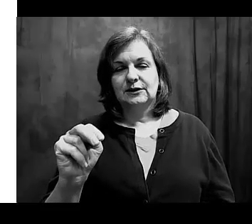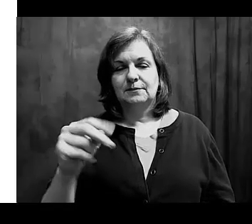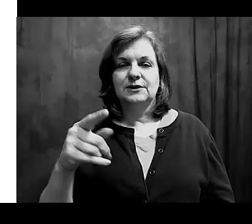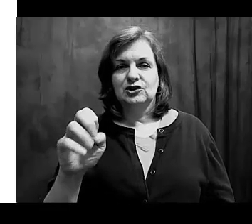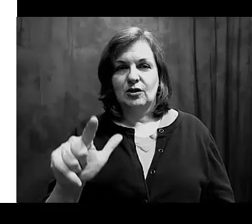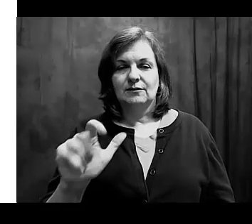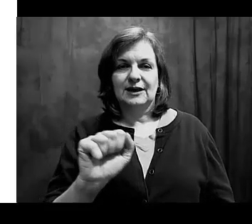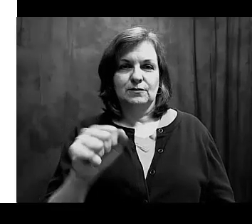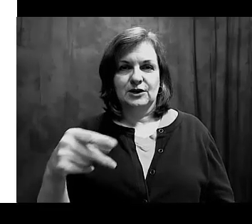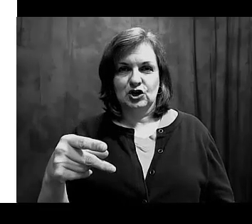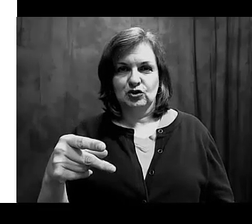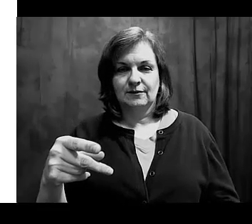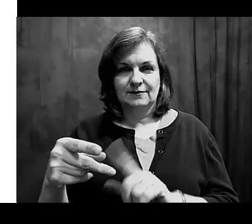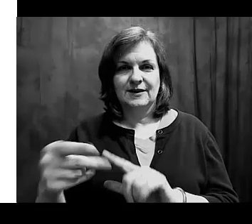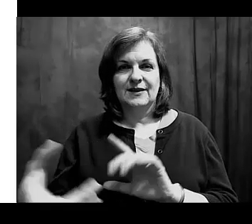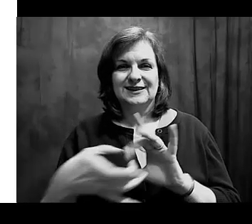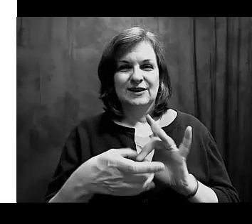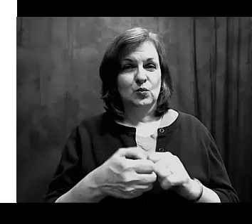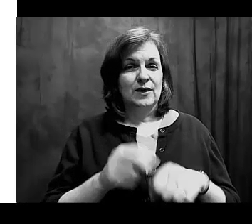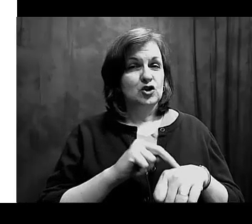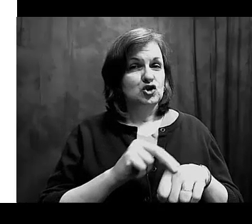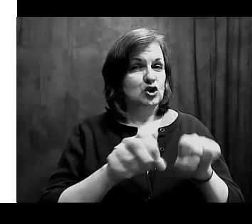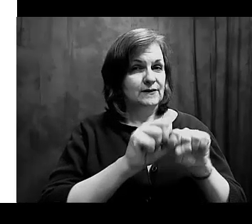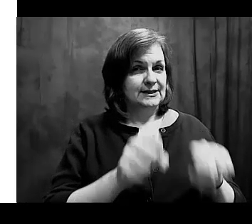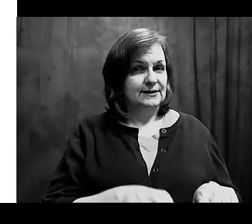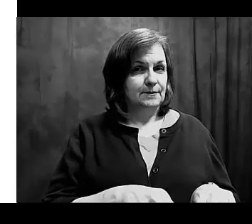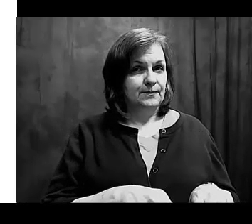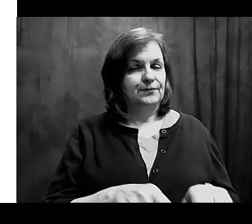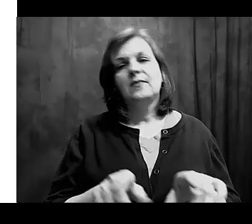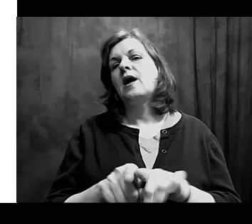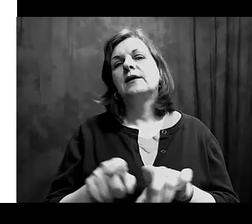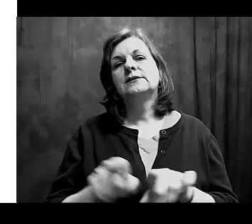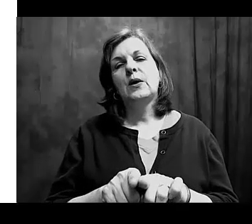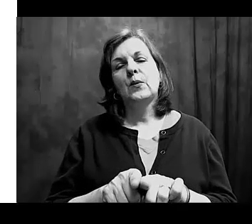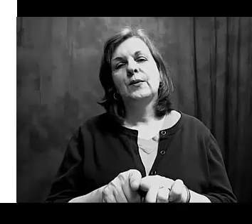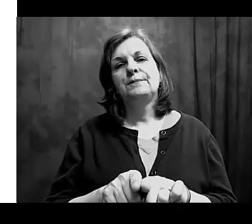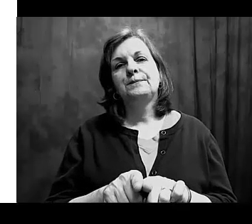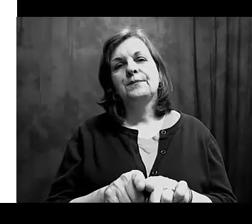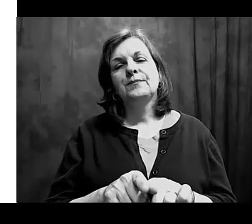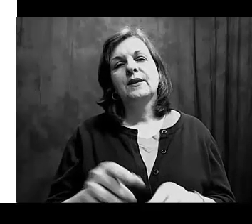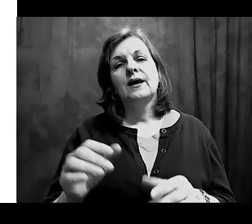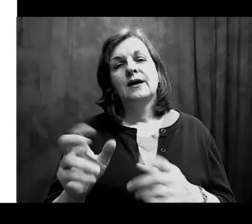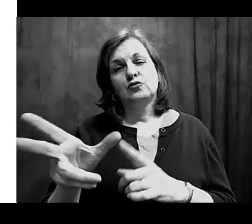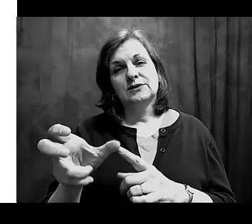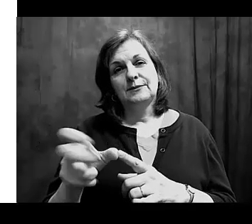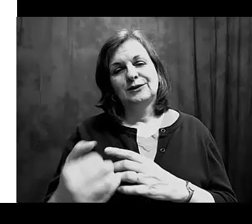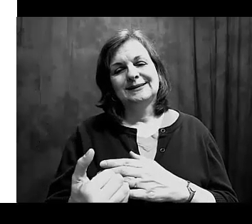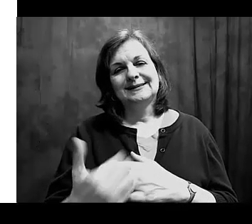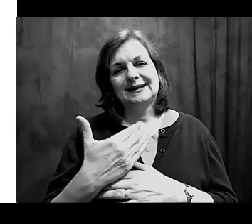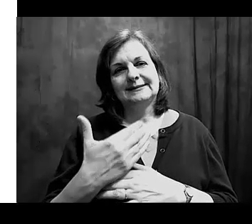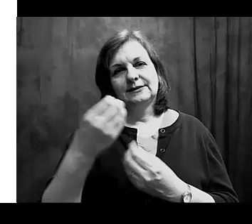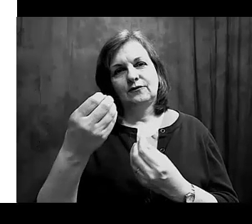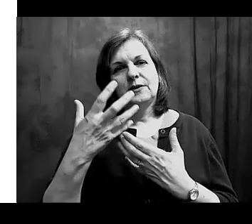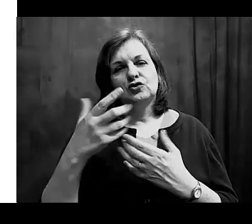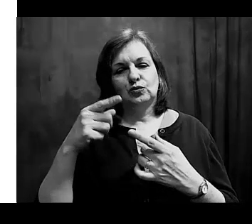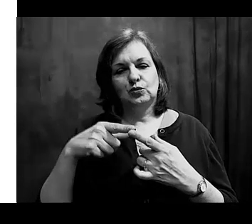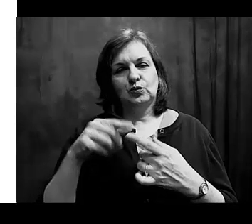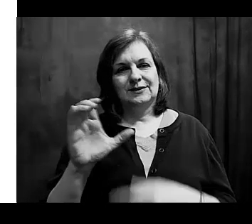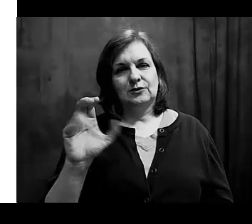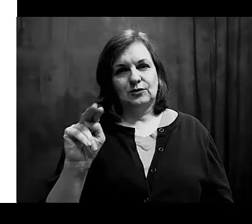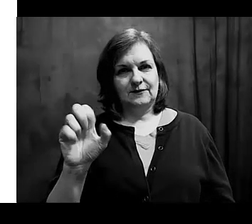look at how your sensory system is going to help you keep homeostasis. Okay, so its